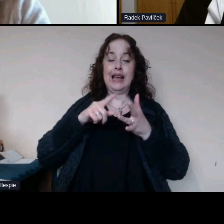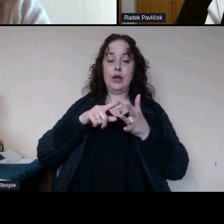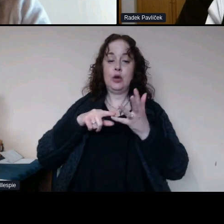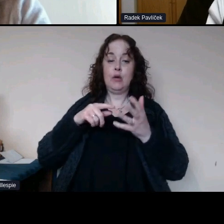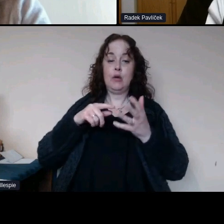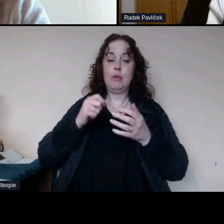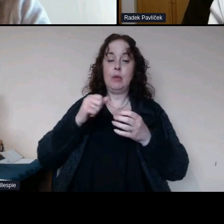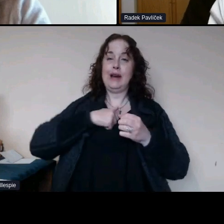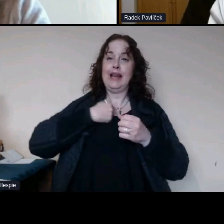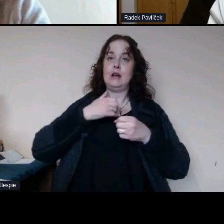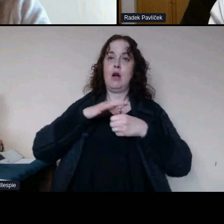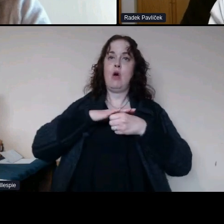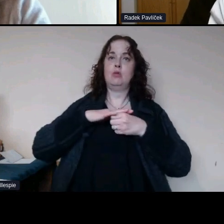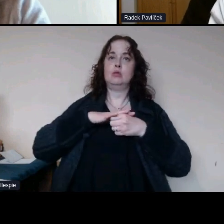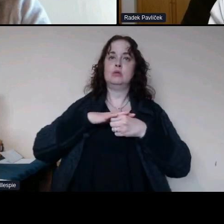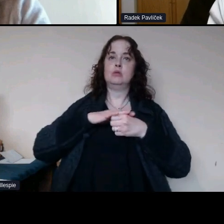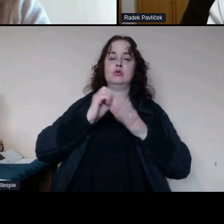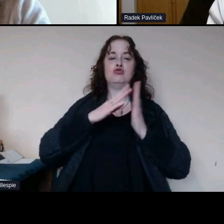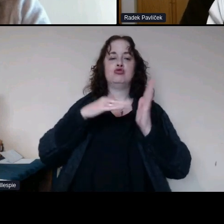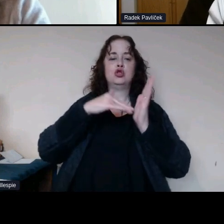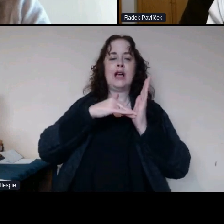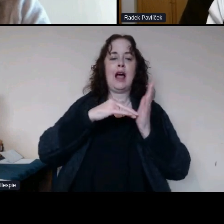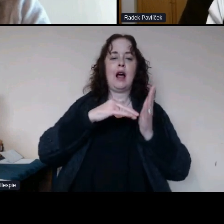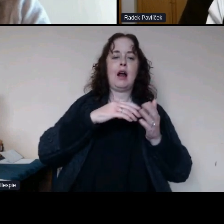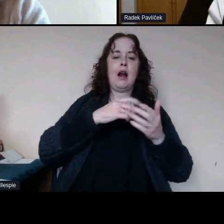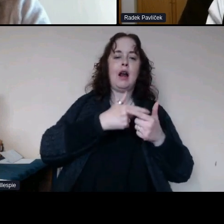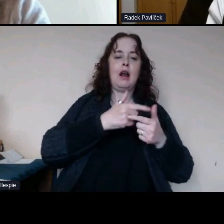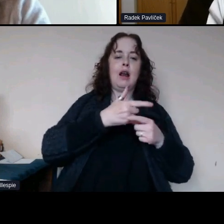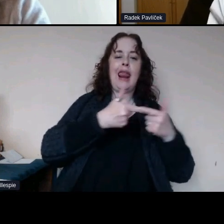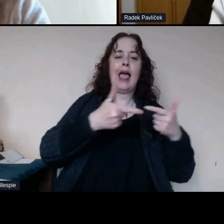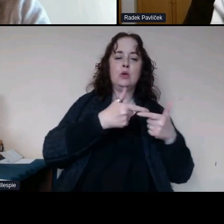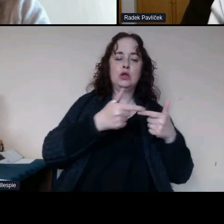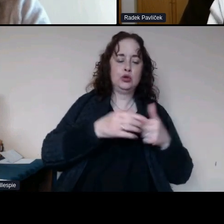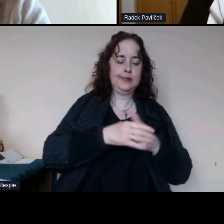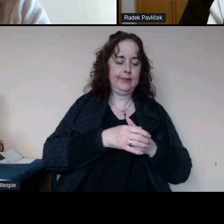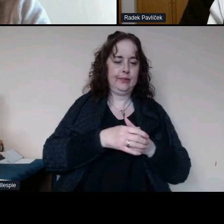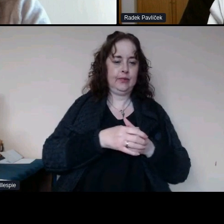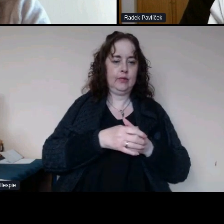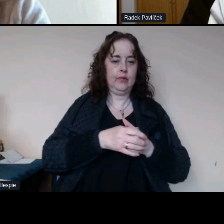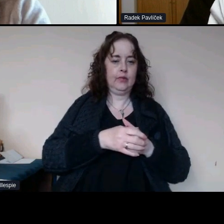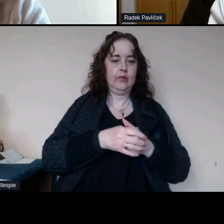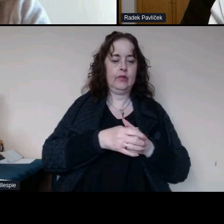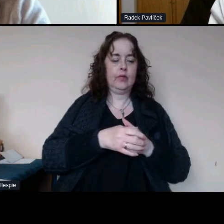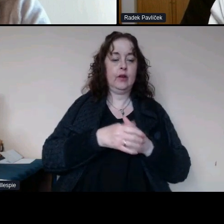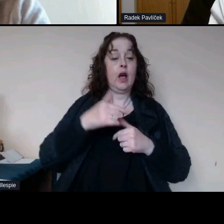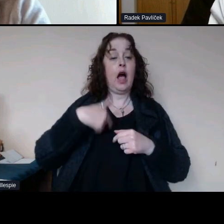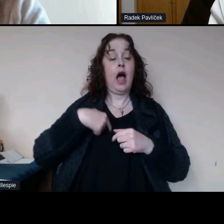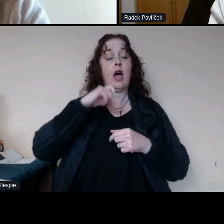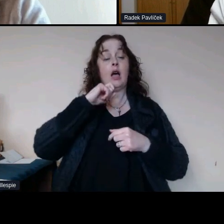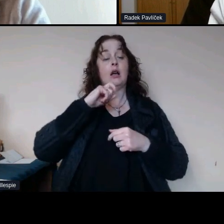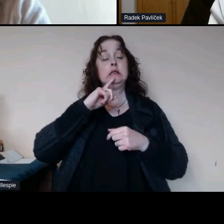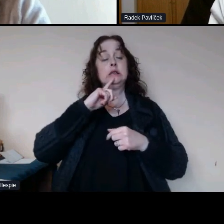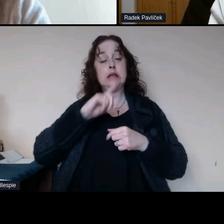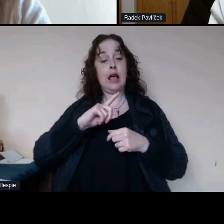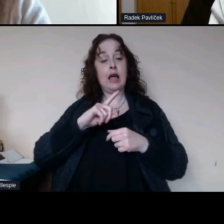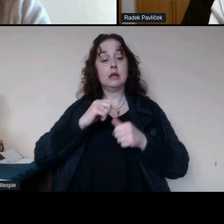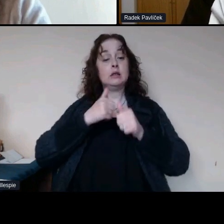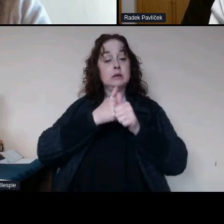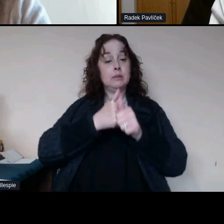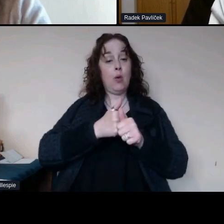language, or to provide at least subtitles. So in general, I would say that the support for me